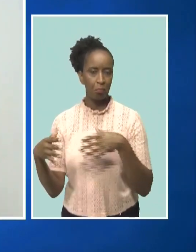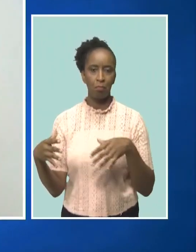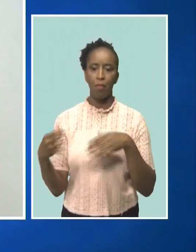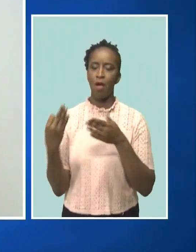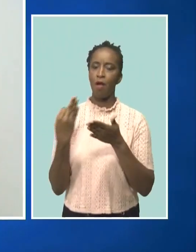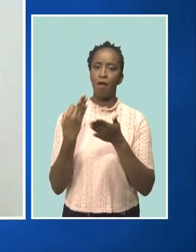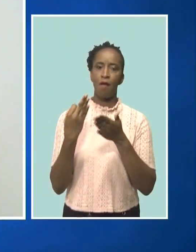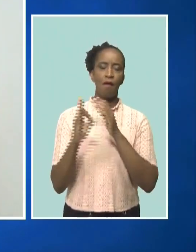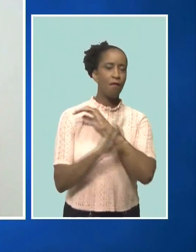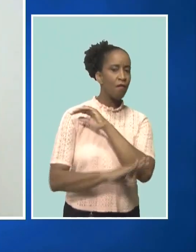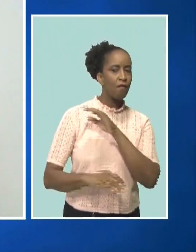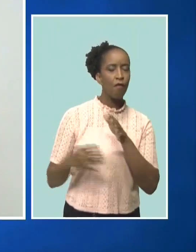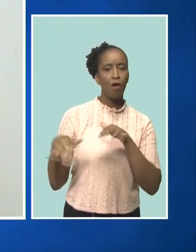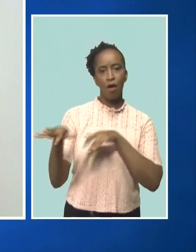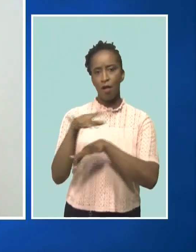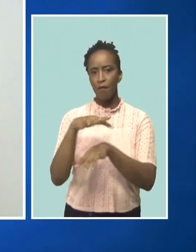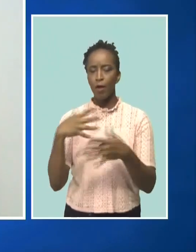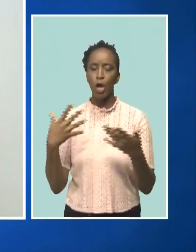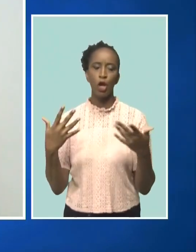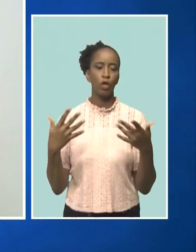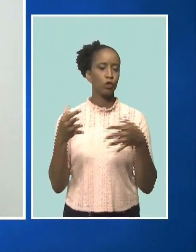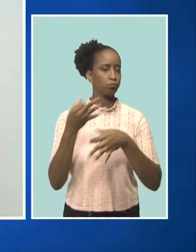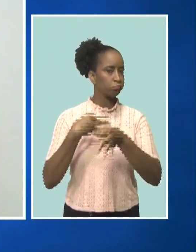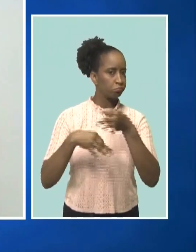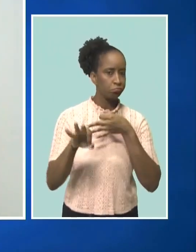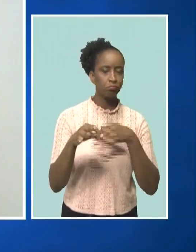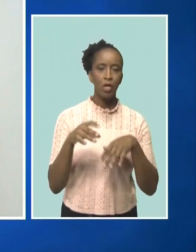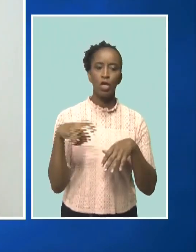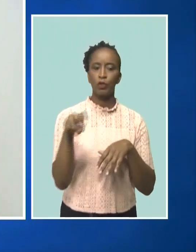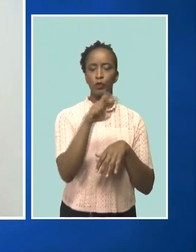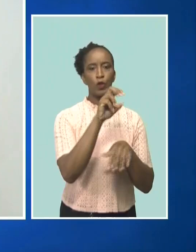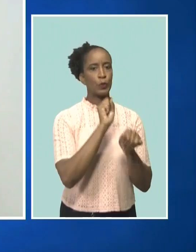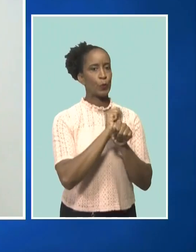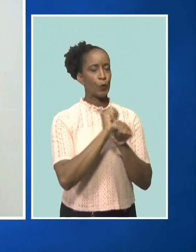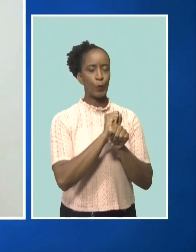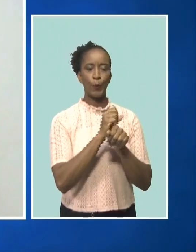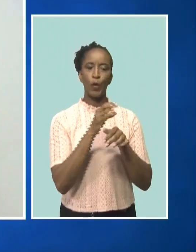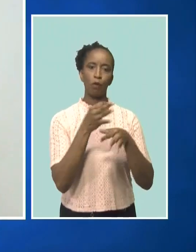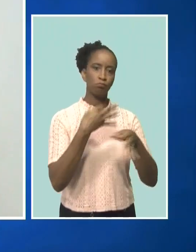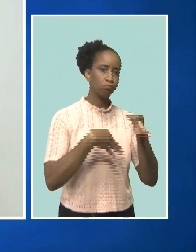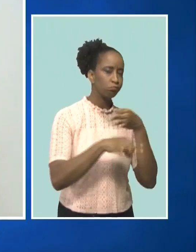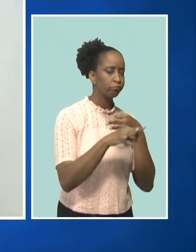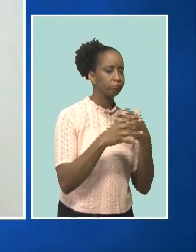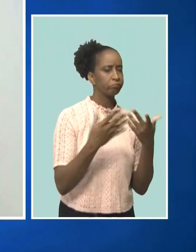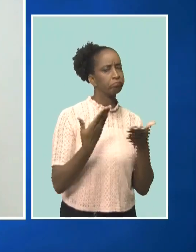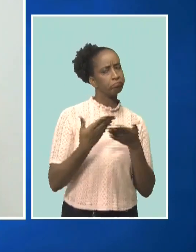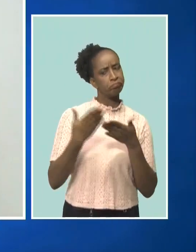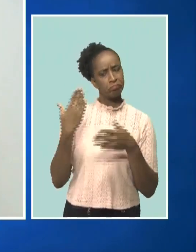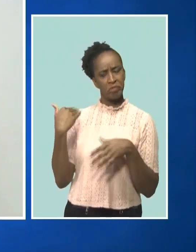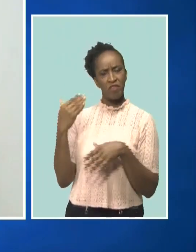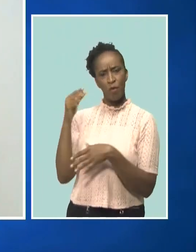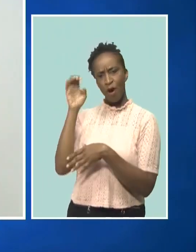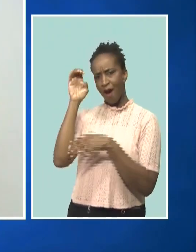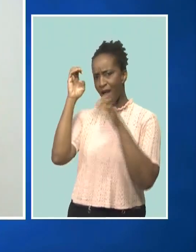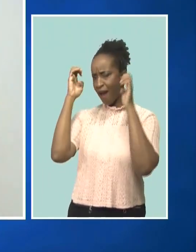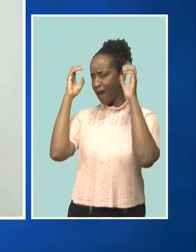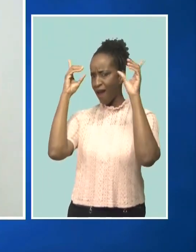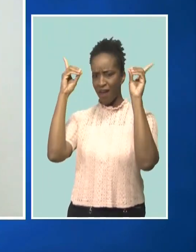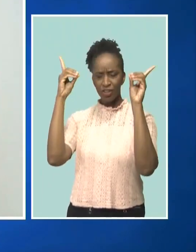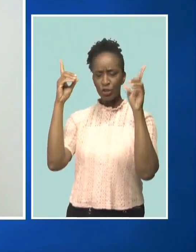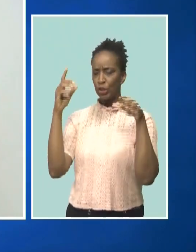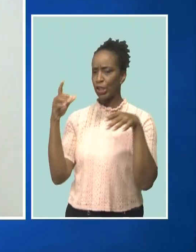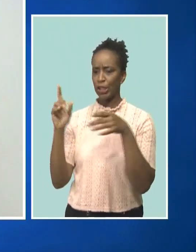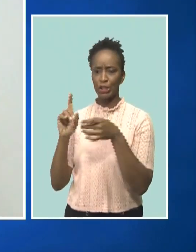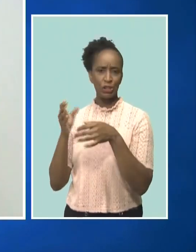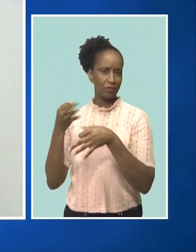all of those ministries have changed. I suspect the only reason why education hasn't been changed so far is because there have been so many people calling for her head in